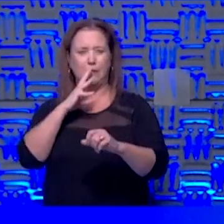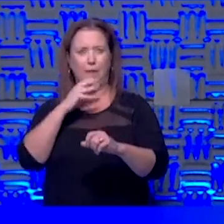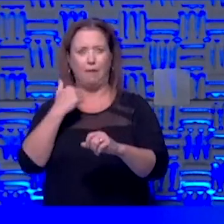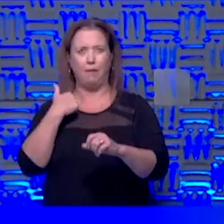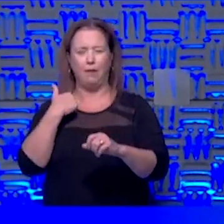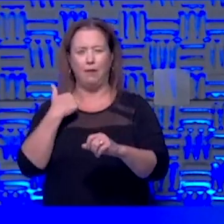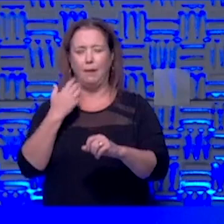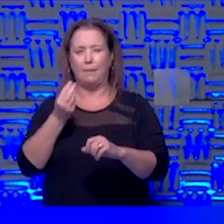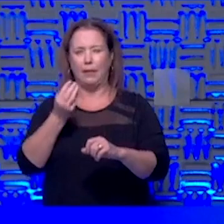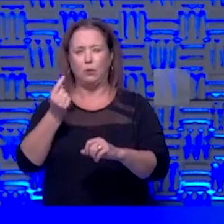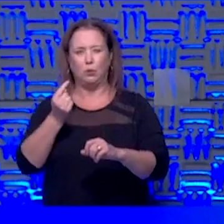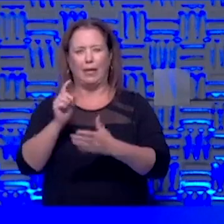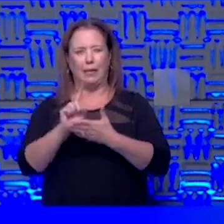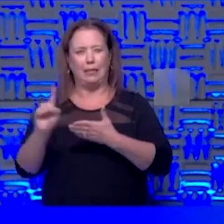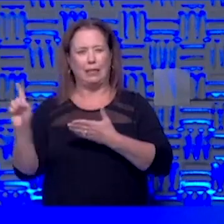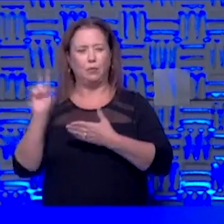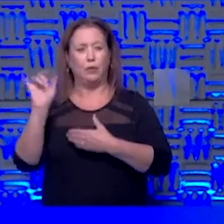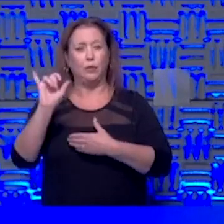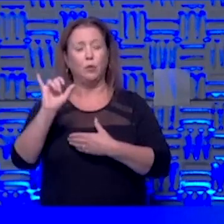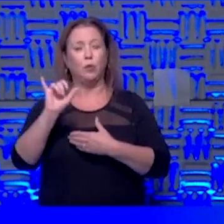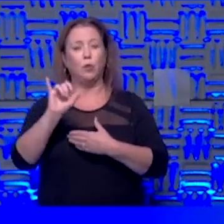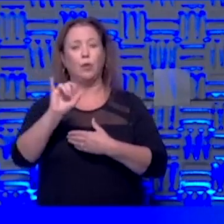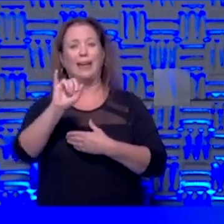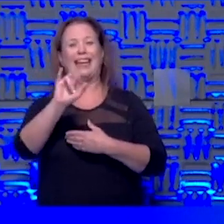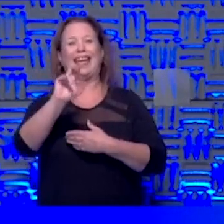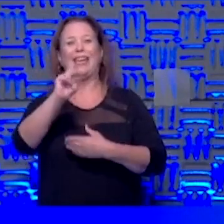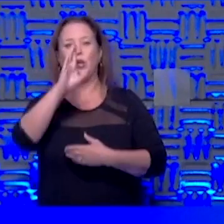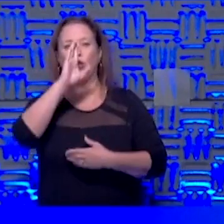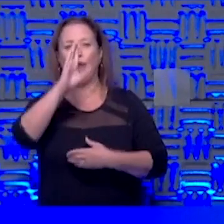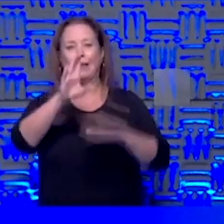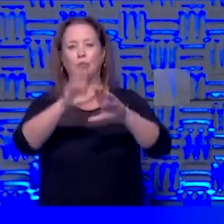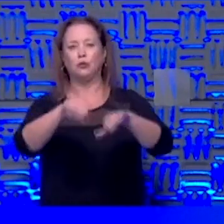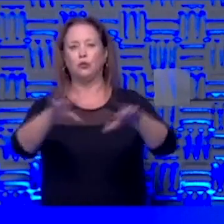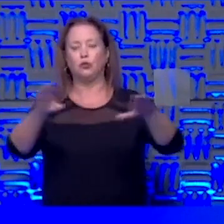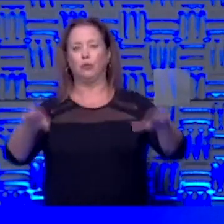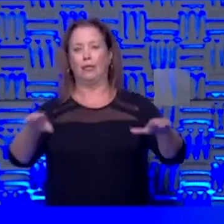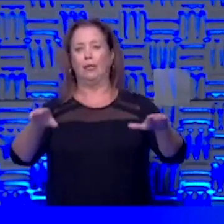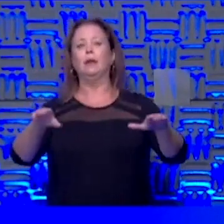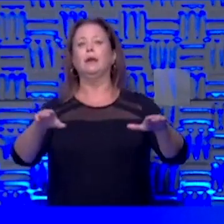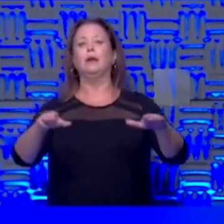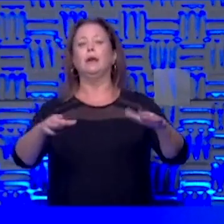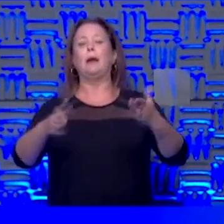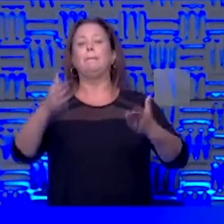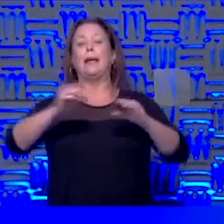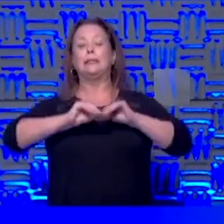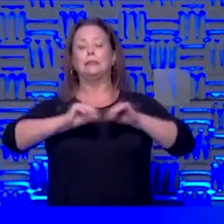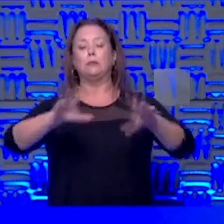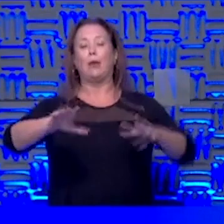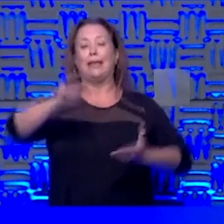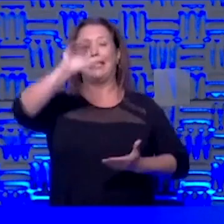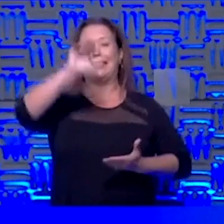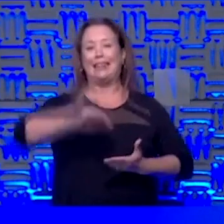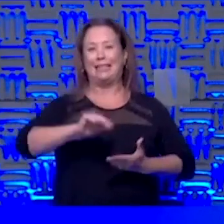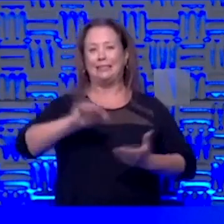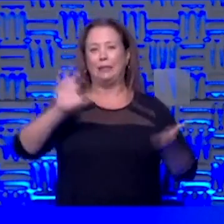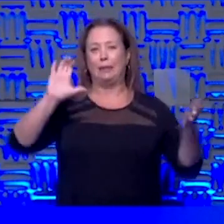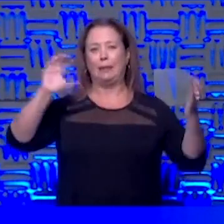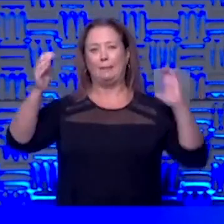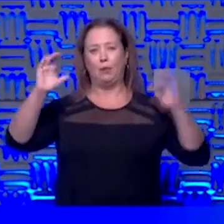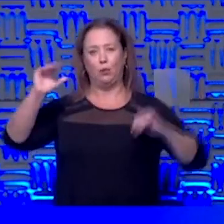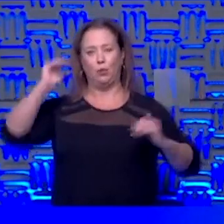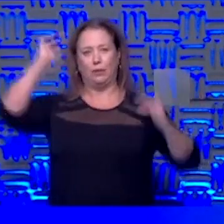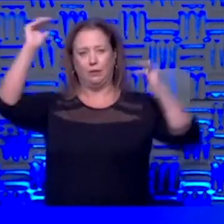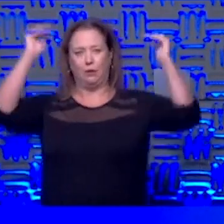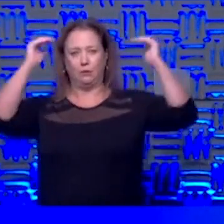even last week about, okay, there's indirect evidence that children may spread it less than adults, especially if you're